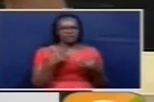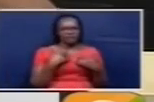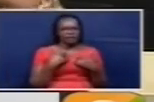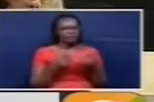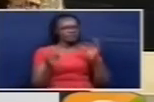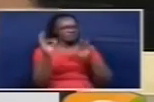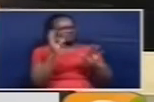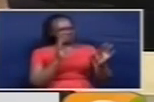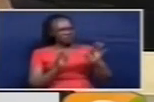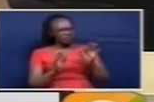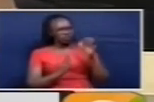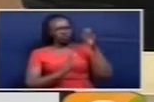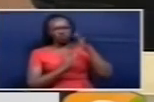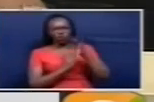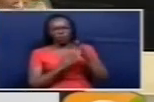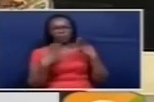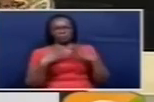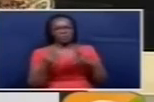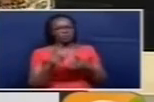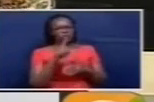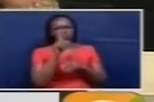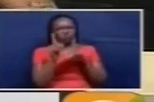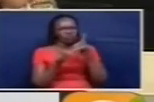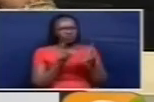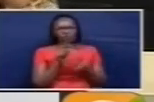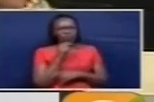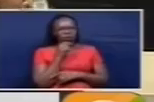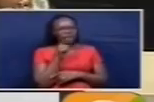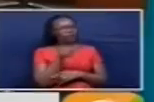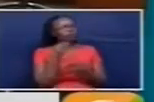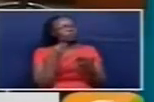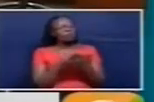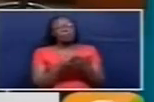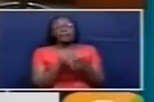flamboyant. Questions coming in about how you make your living,